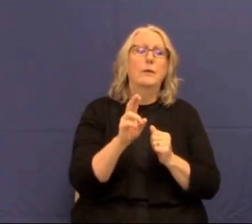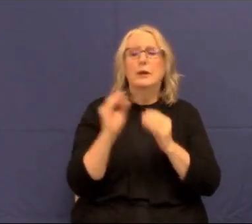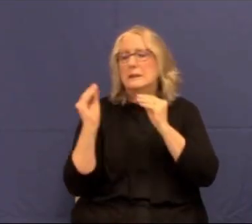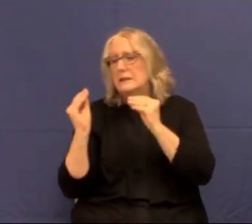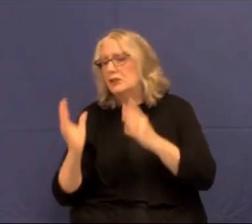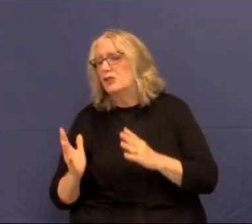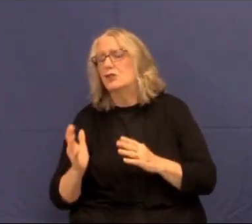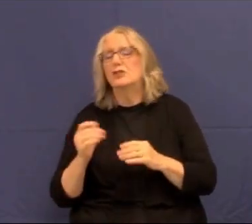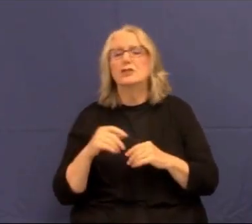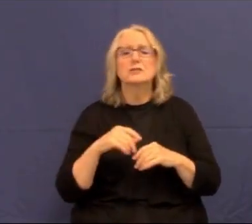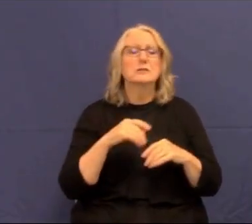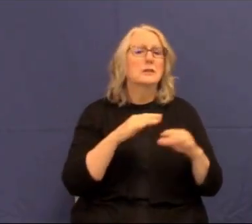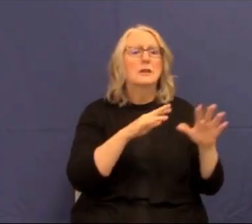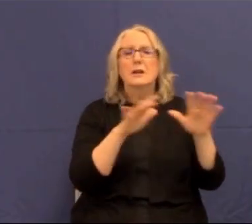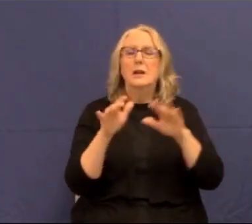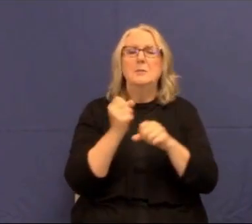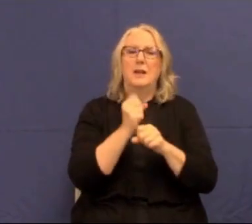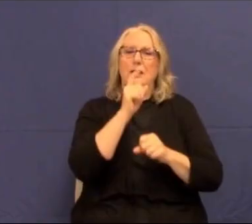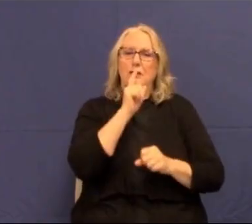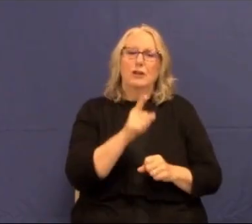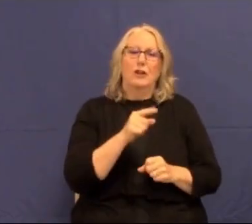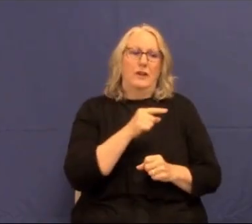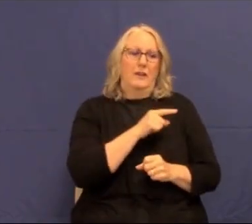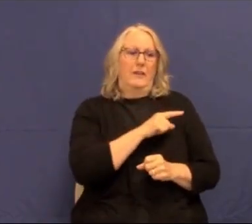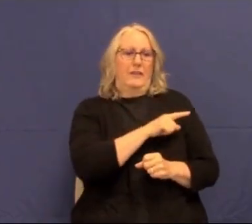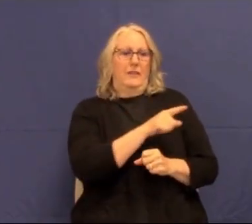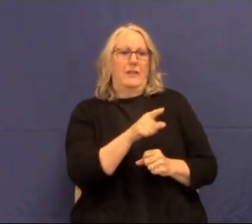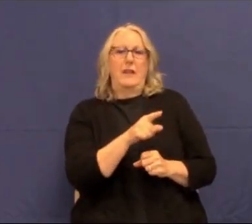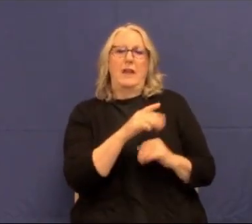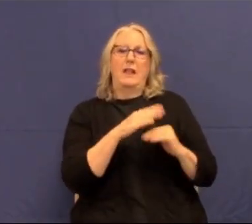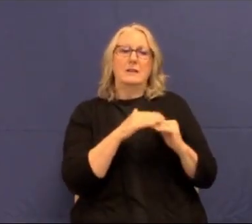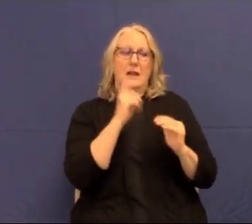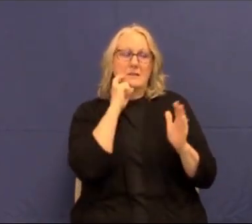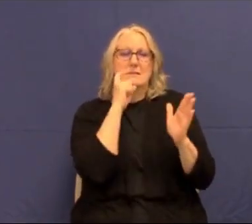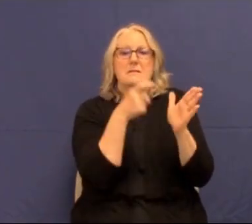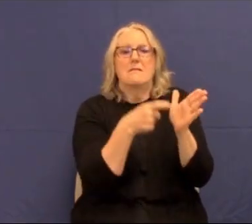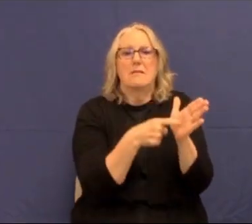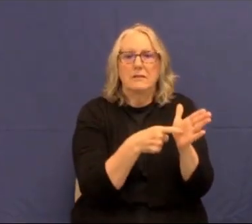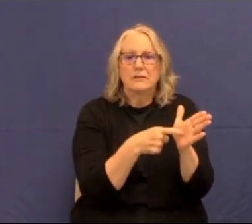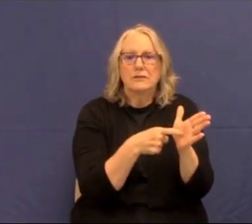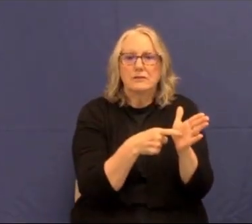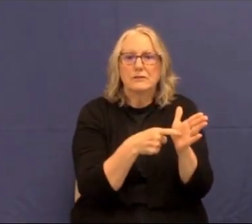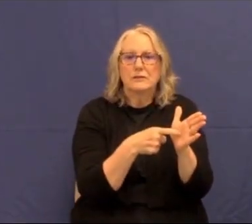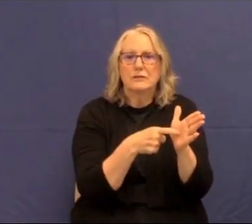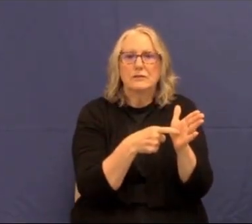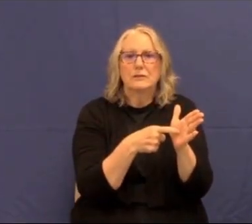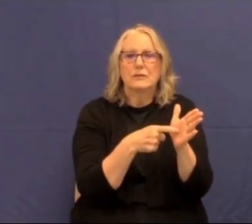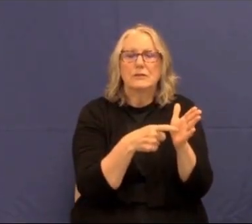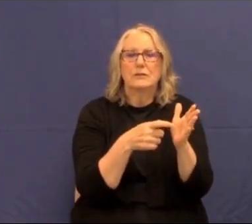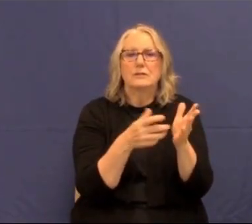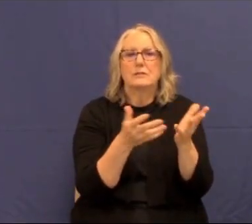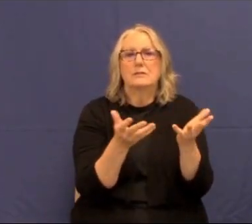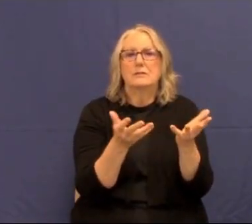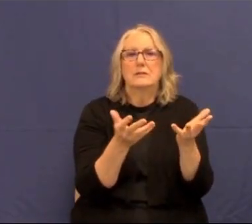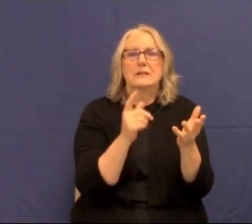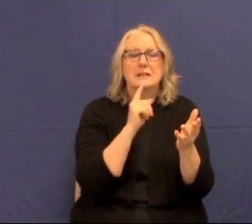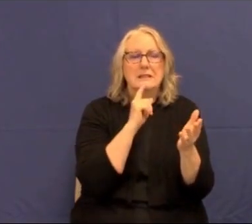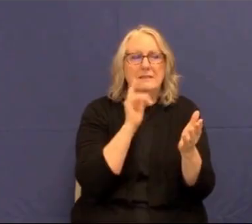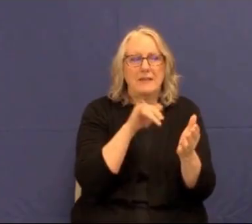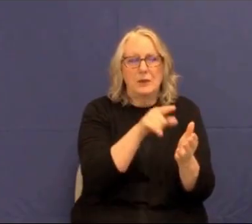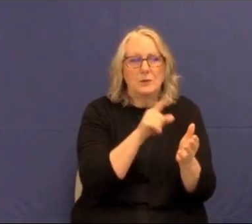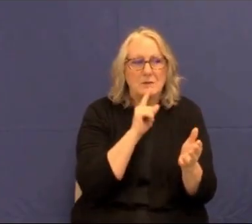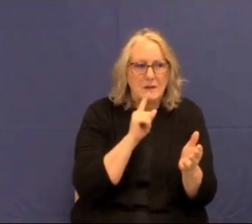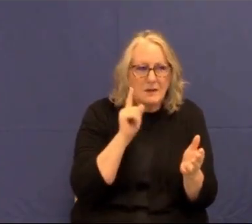your instructors, teachers, just making sure that they at least acknowledge, you